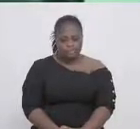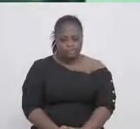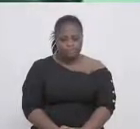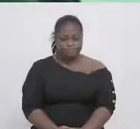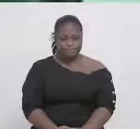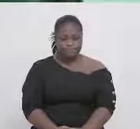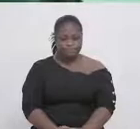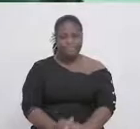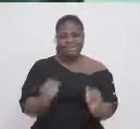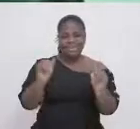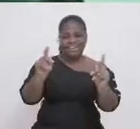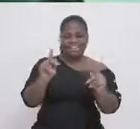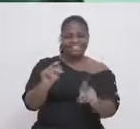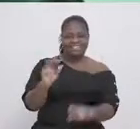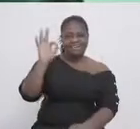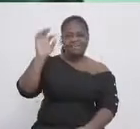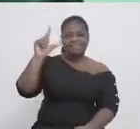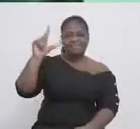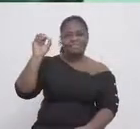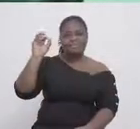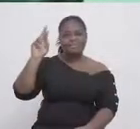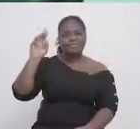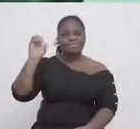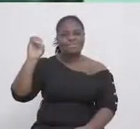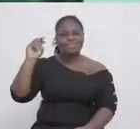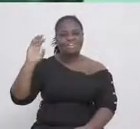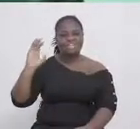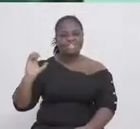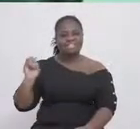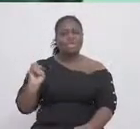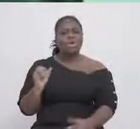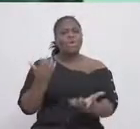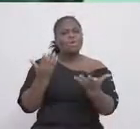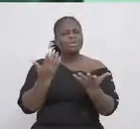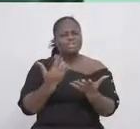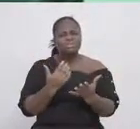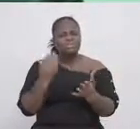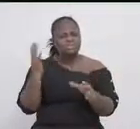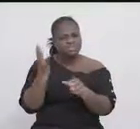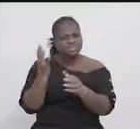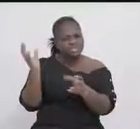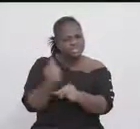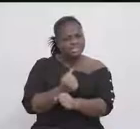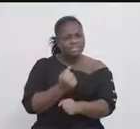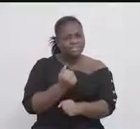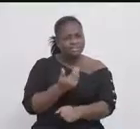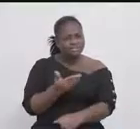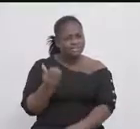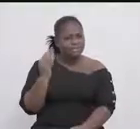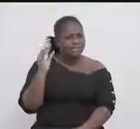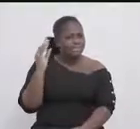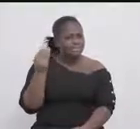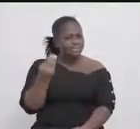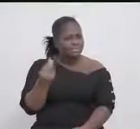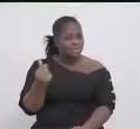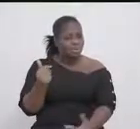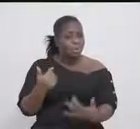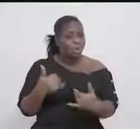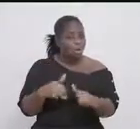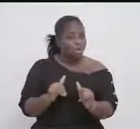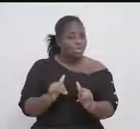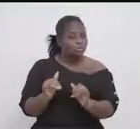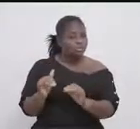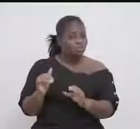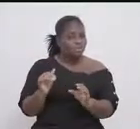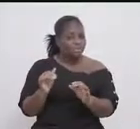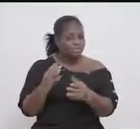All right, Florence, I'm coming back to you. I wanted to take your quick thoughts on a couple of things whilst we try and sort out Ernestina.